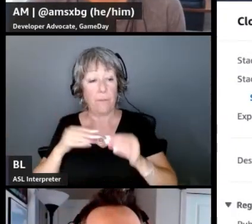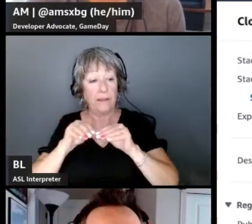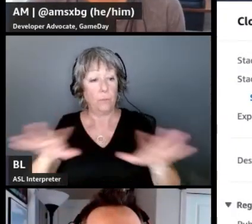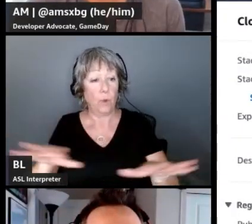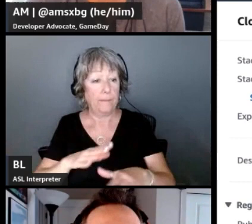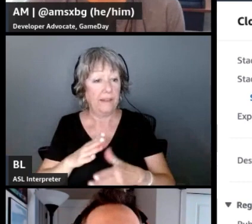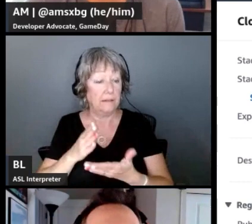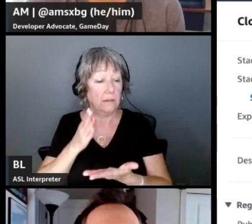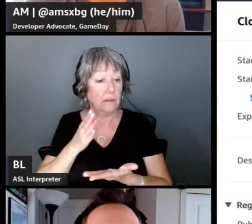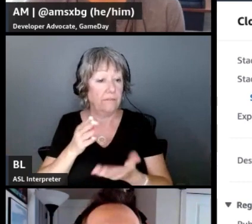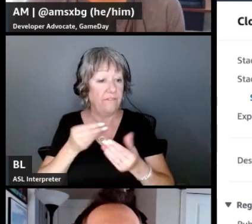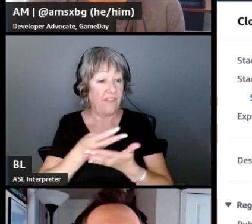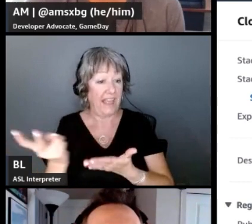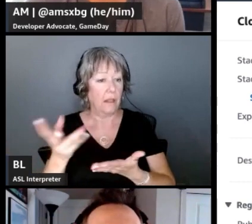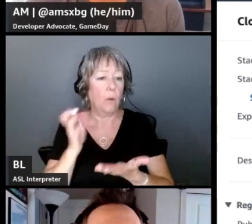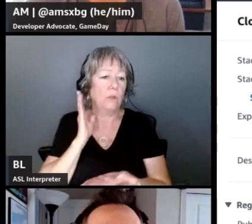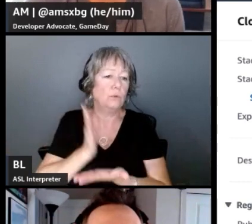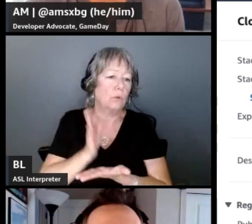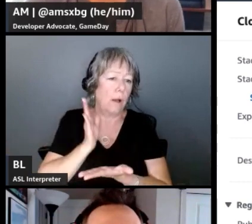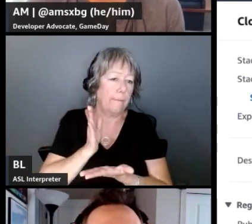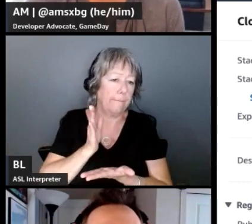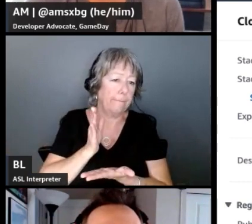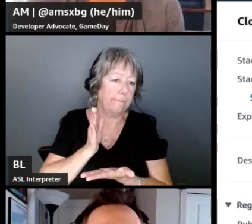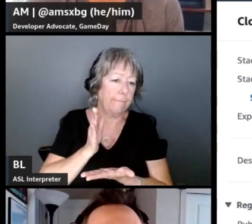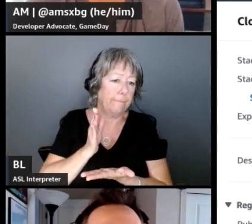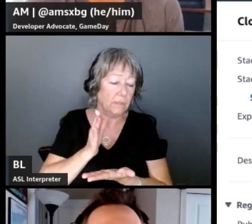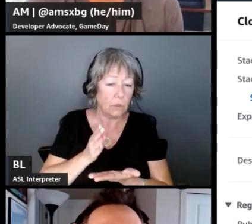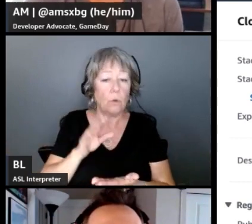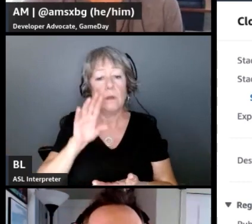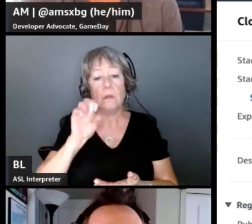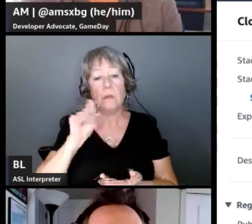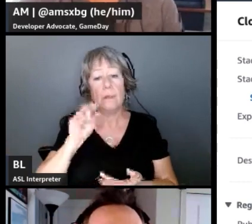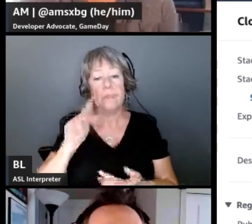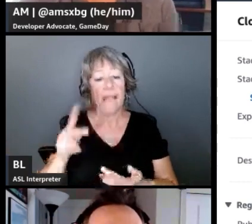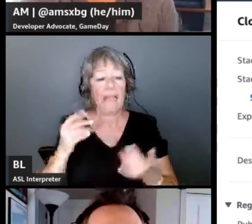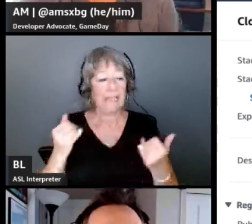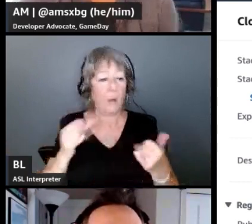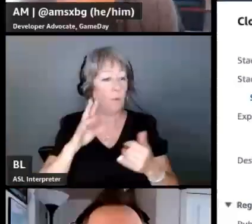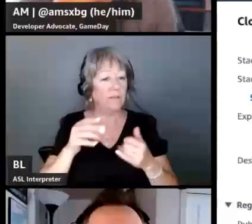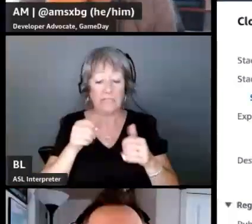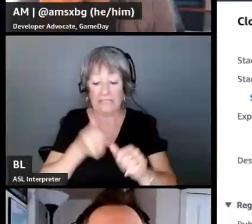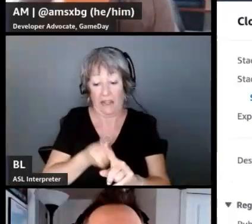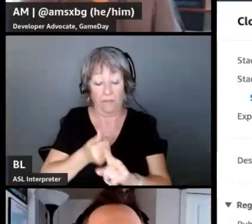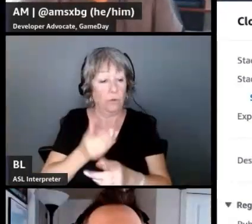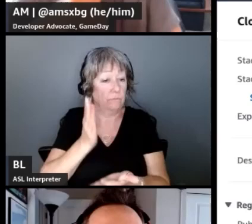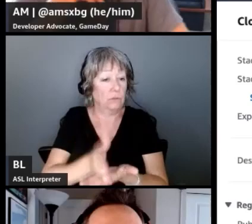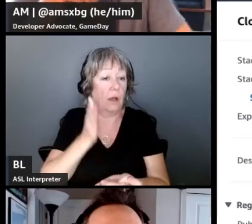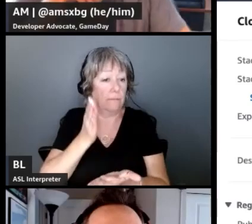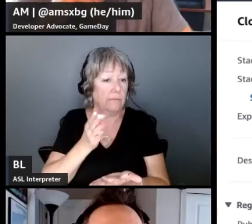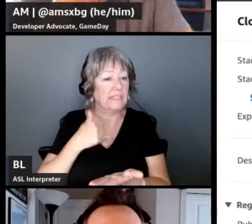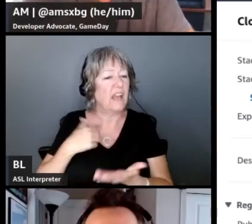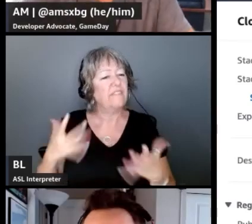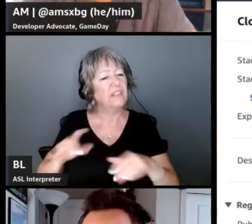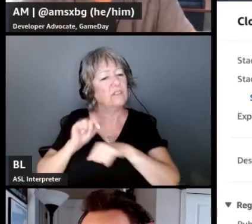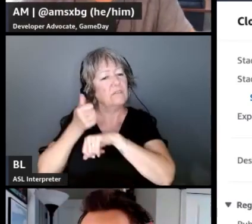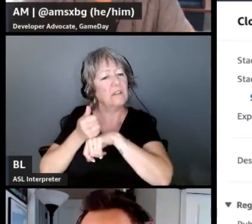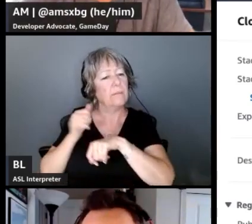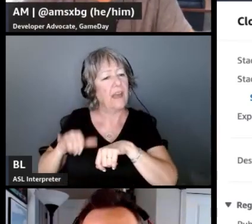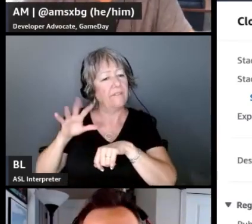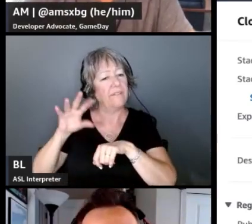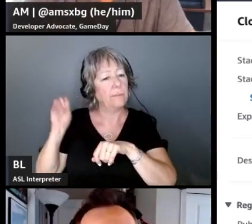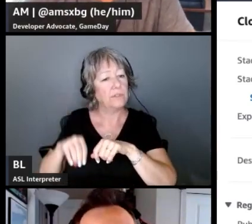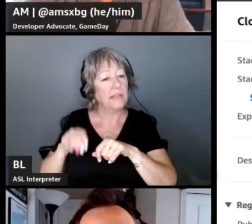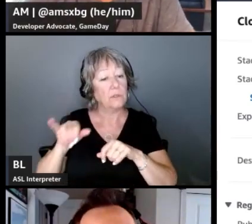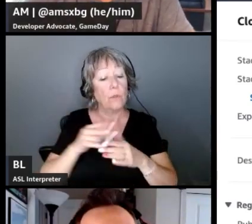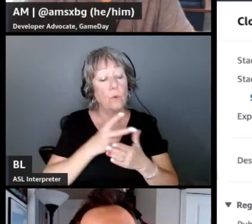stop. In this example, your StackSet operation would have actually stopped, right? Because you would have had those suspended account